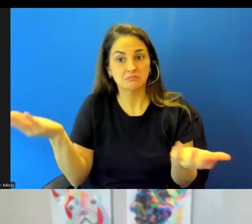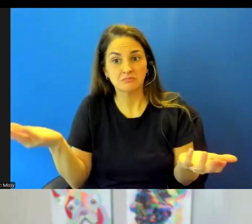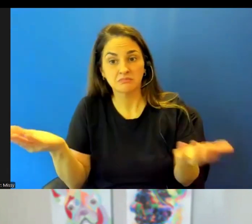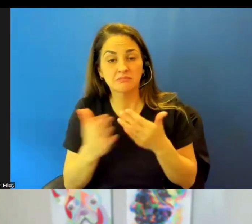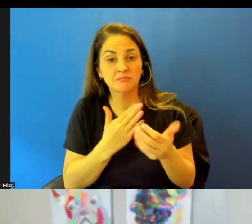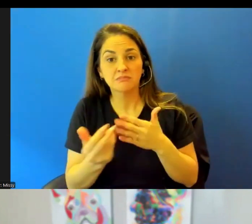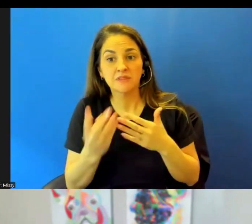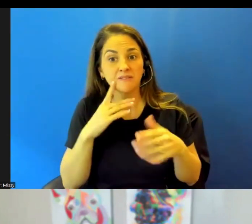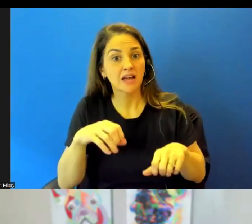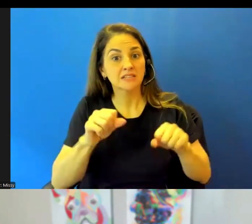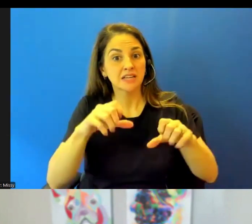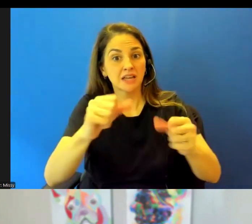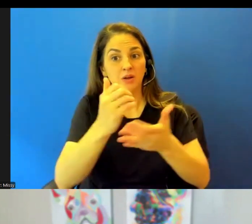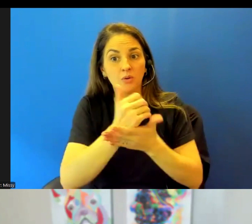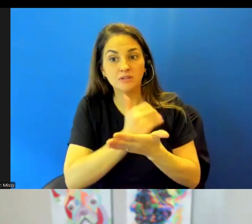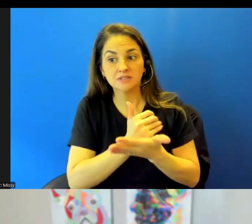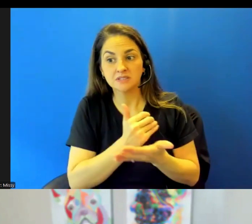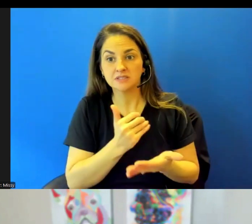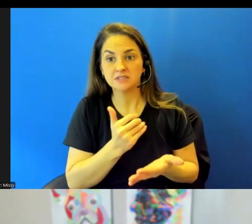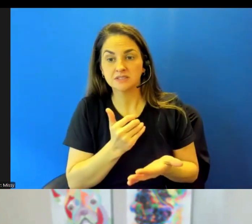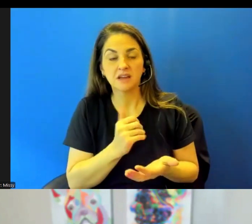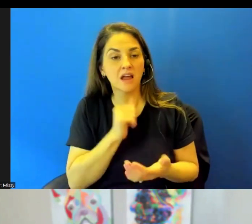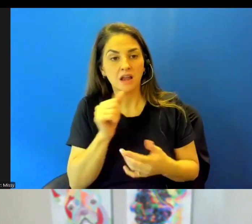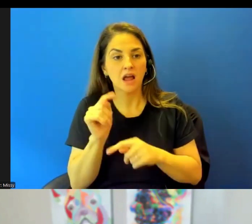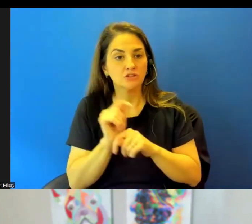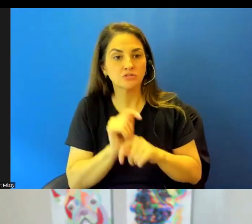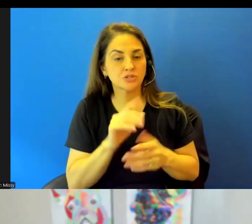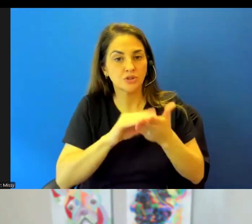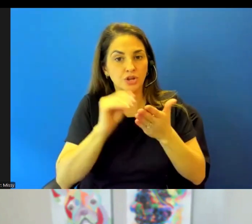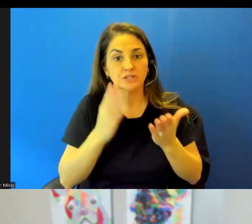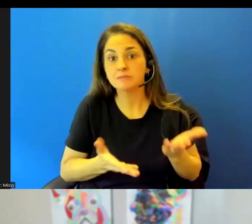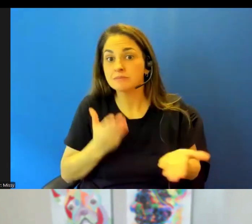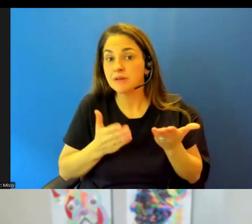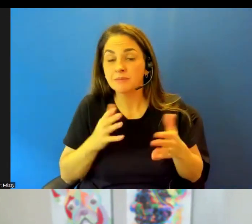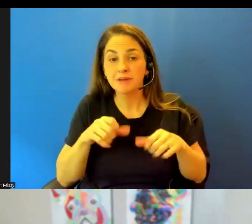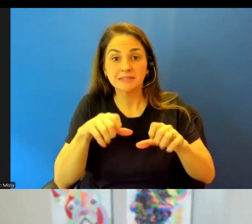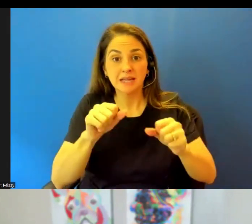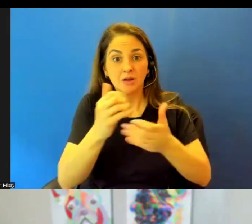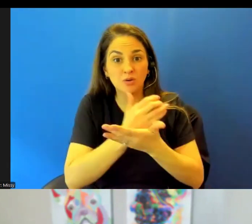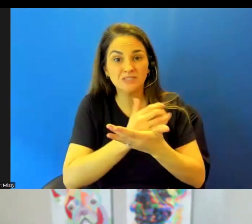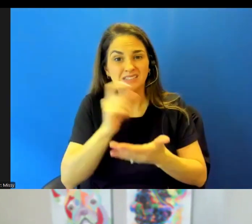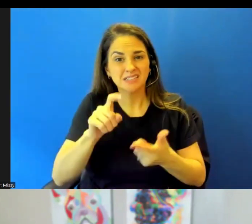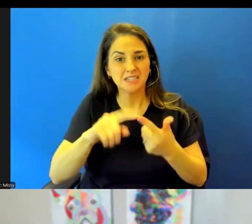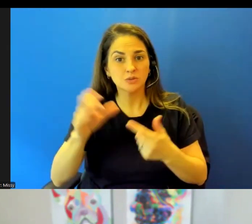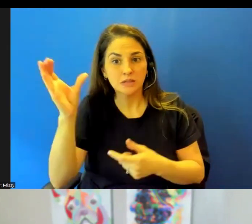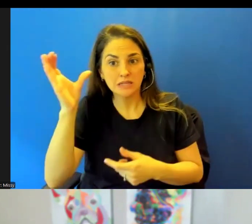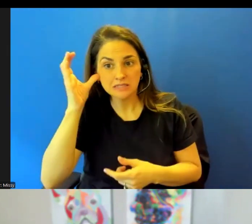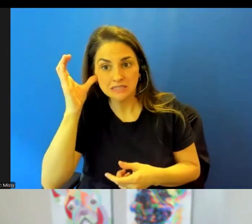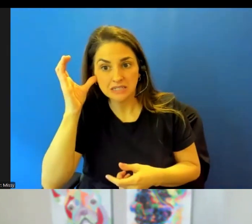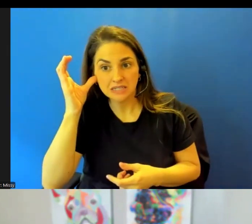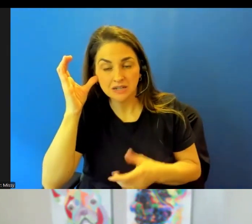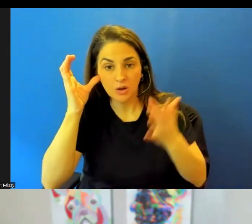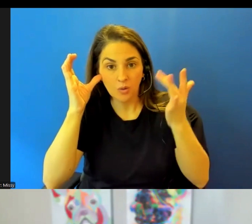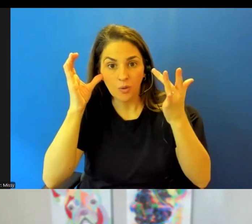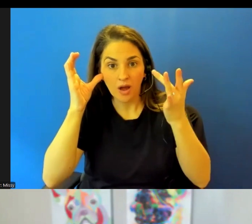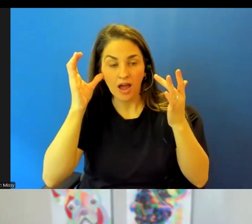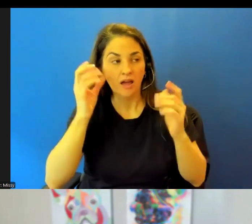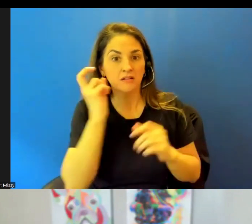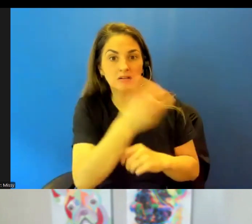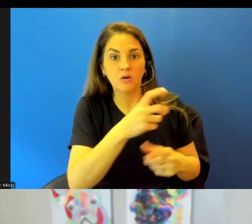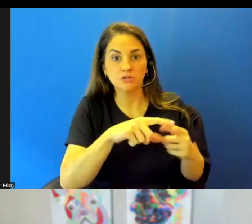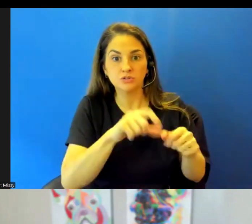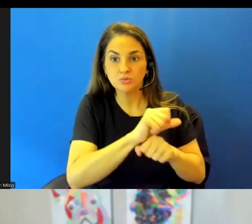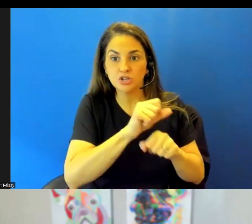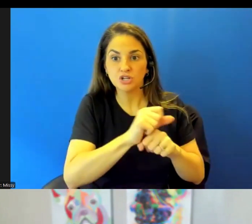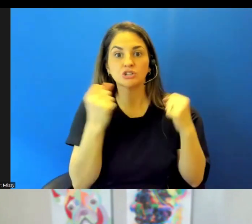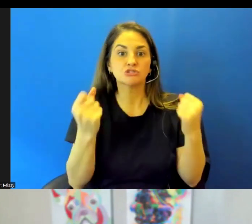when I was taking courses, when we think about non-traditional learners, like maybe they're taking courses and they need to be able to listen because they're en route to work, they're listening